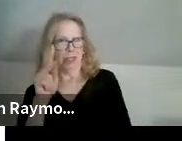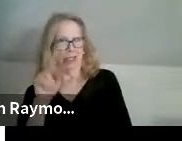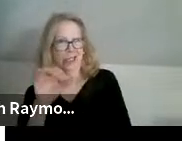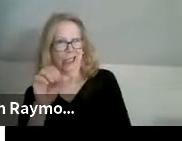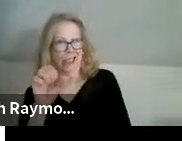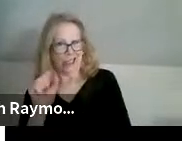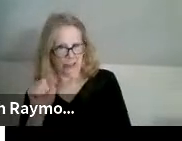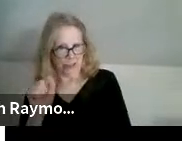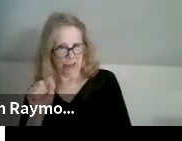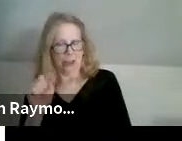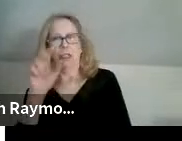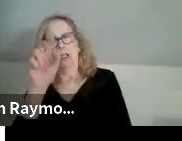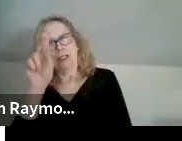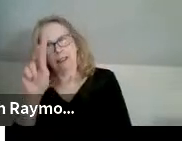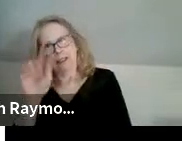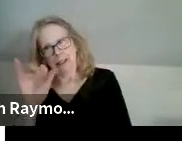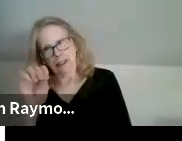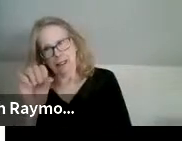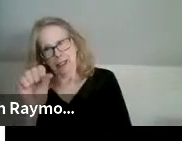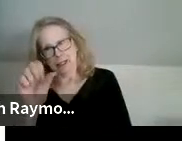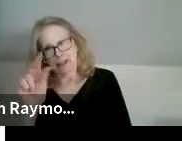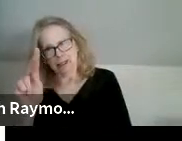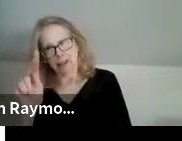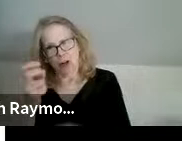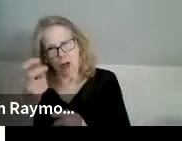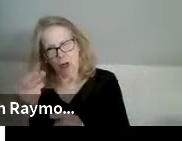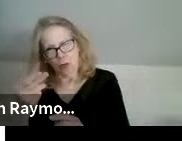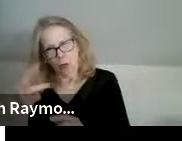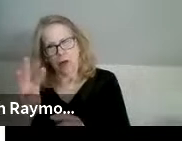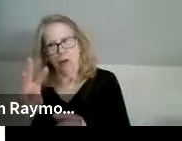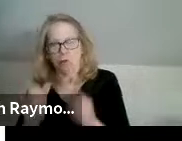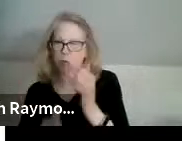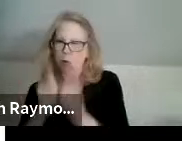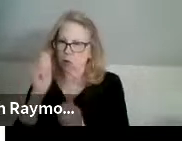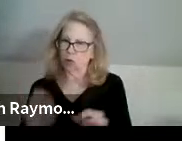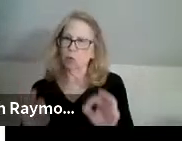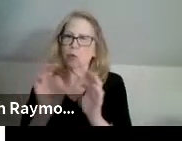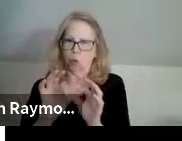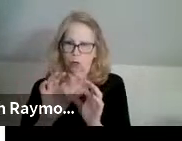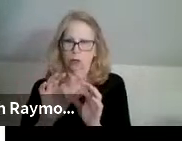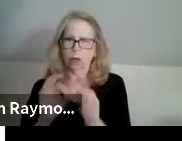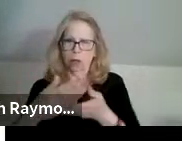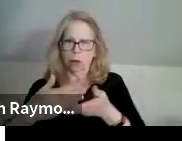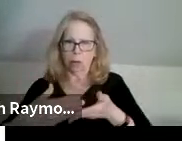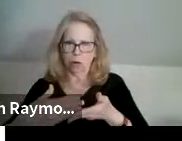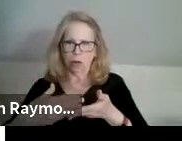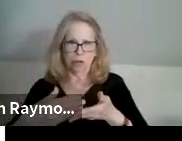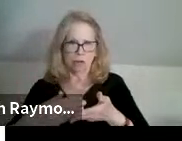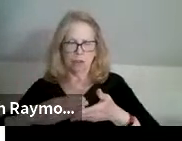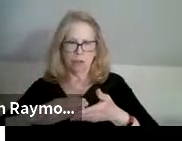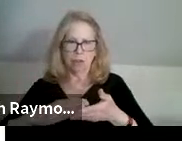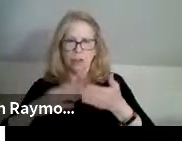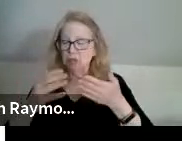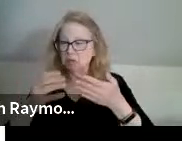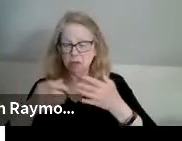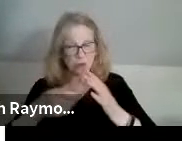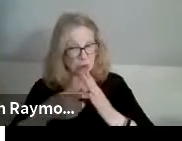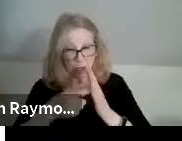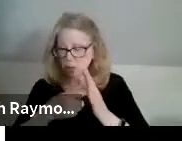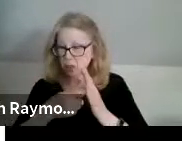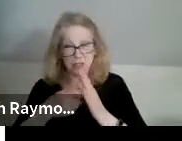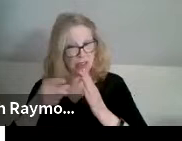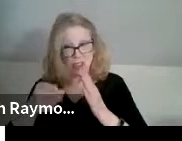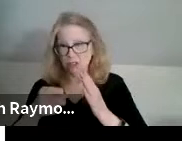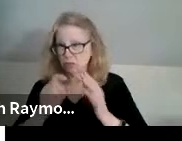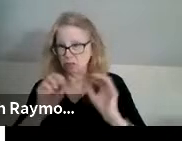pertinent requirement. We don't have requirements for kiosks. We don't have requirements